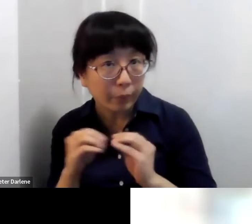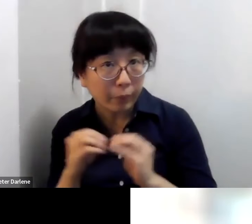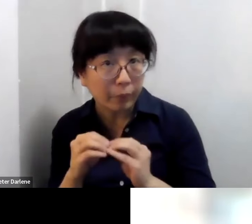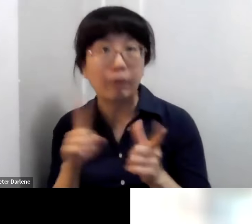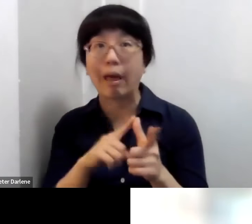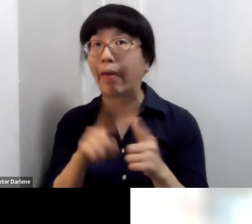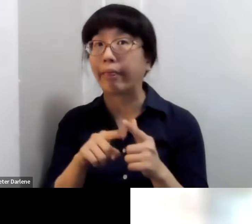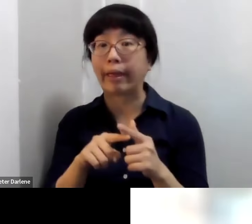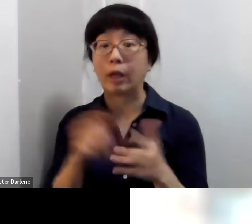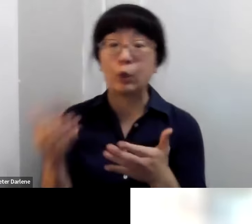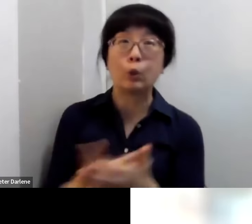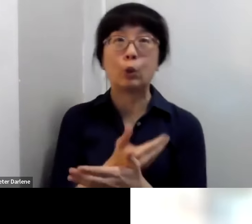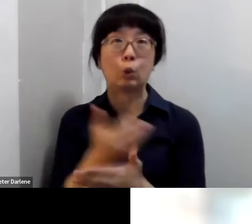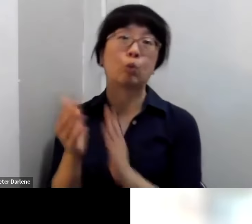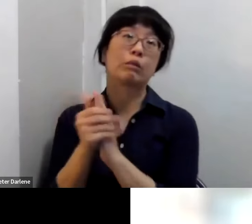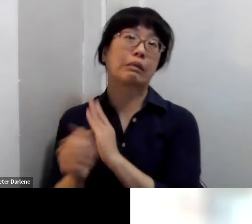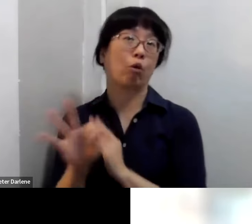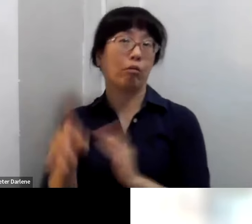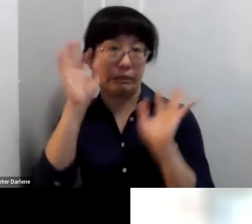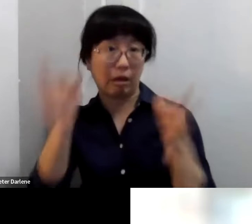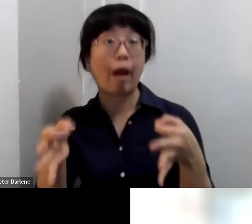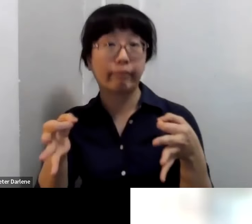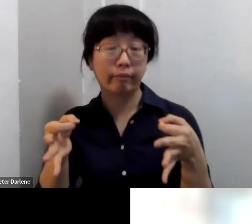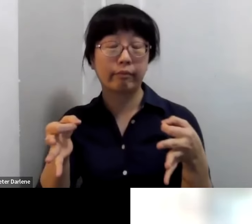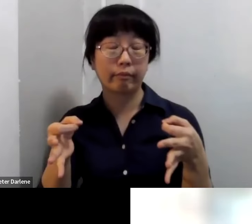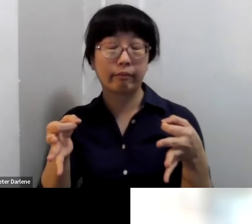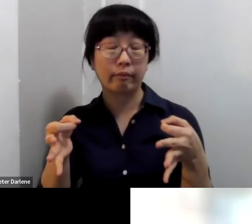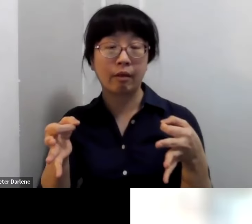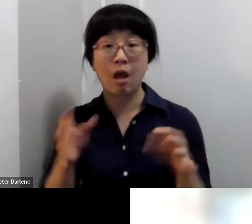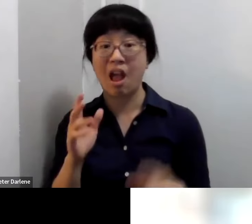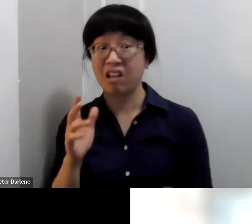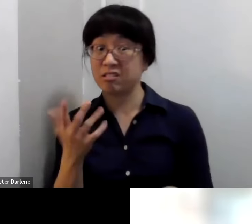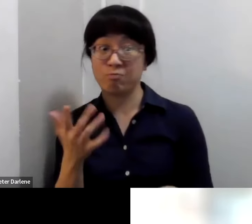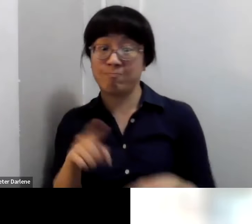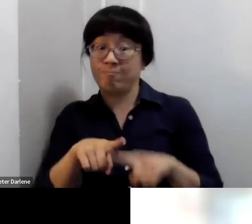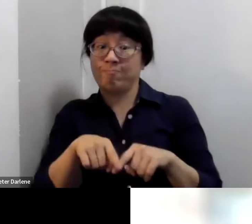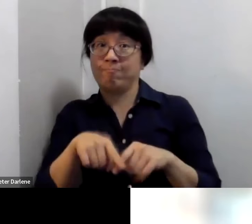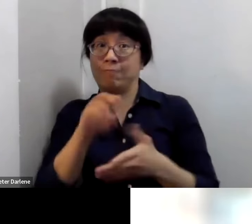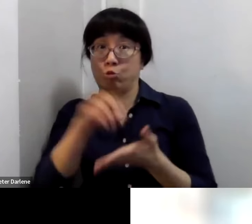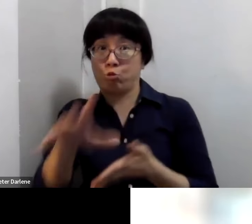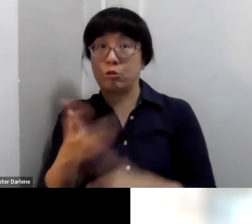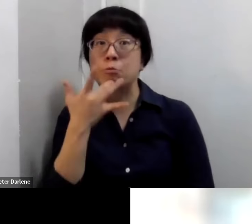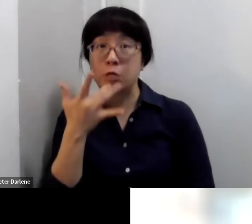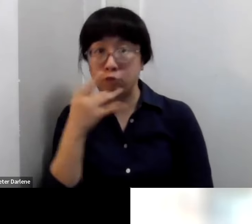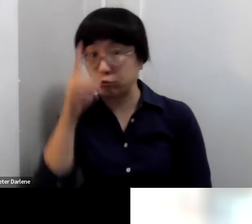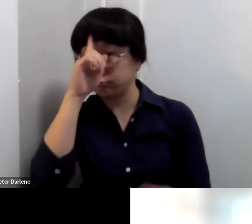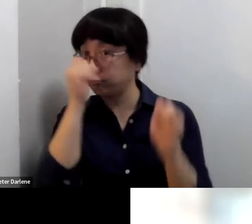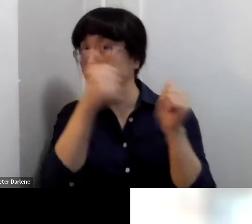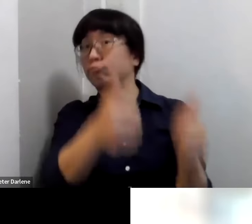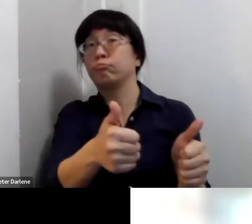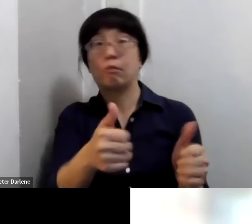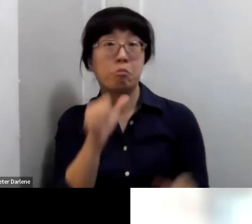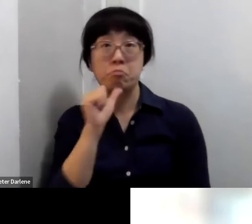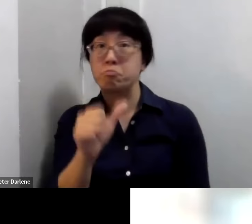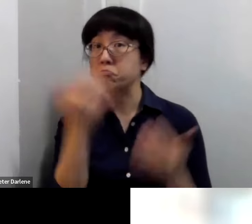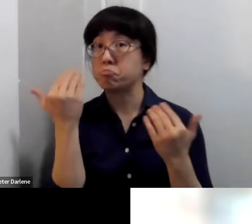on a new different skill if that's what they decide to. So it's all up to the preference for the student. We do have an unlimited